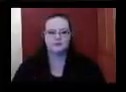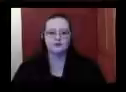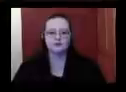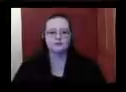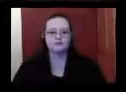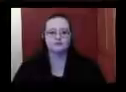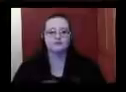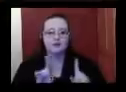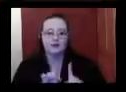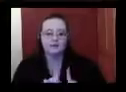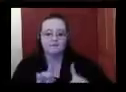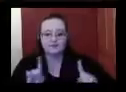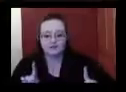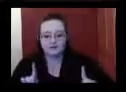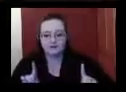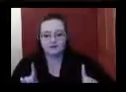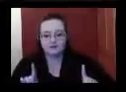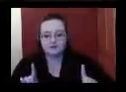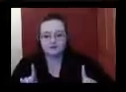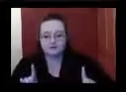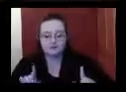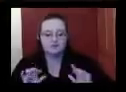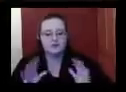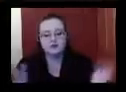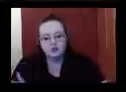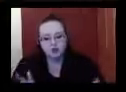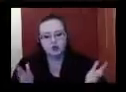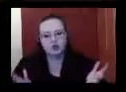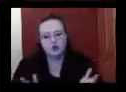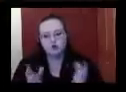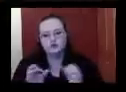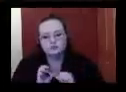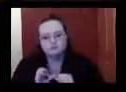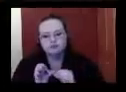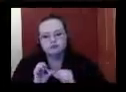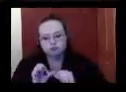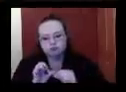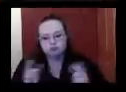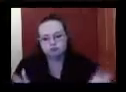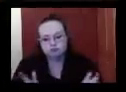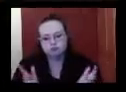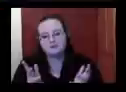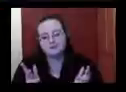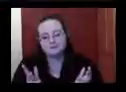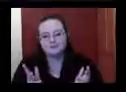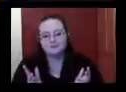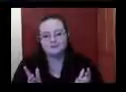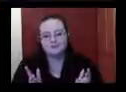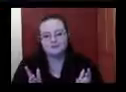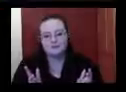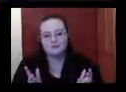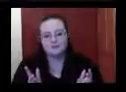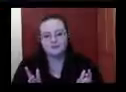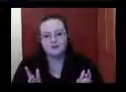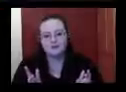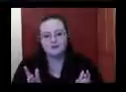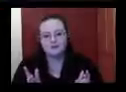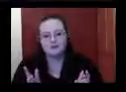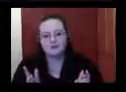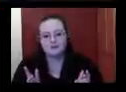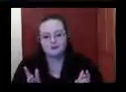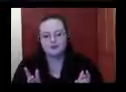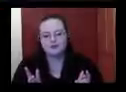Physical distancing will continue to be encouraged. In addition to encouraging it, we'll continue to try